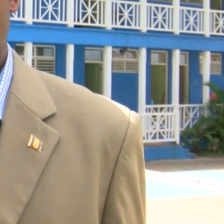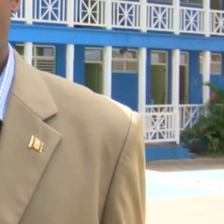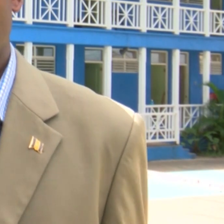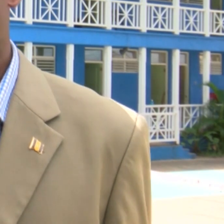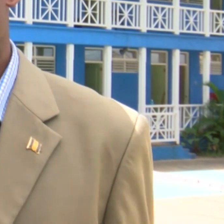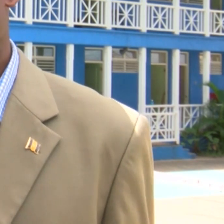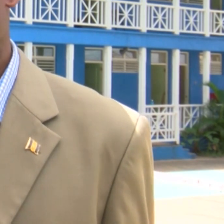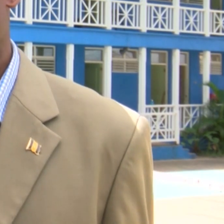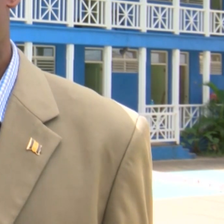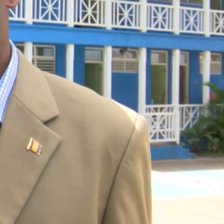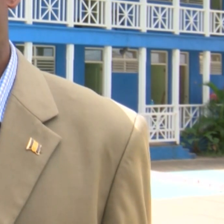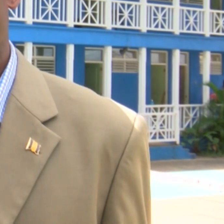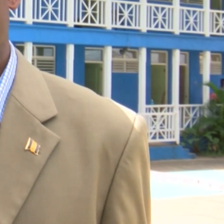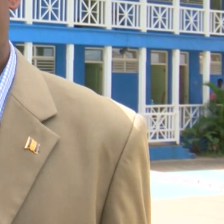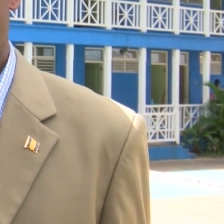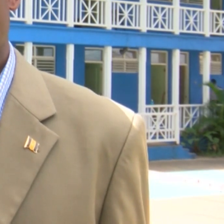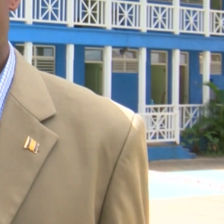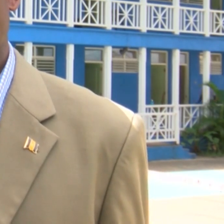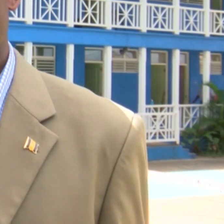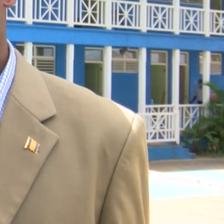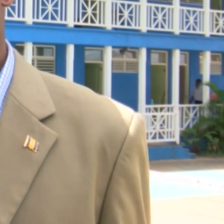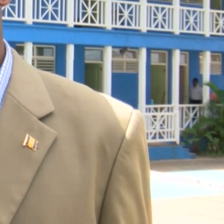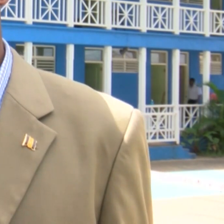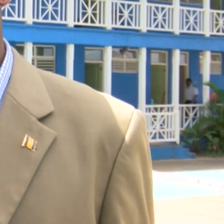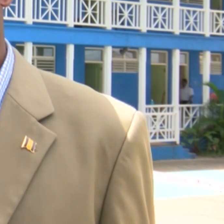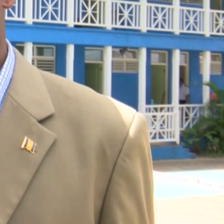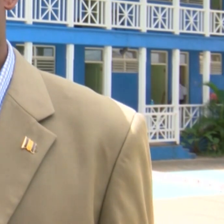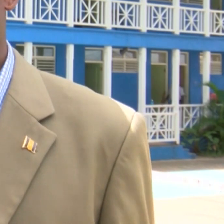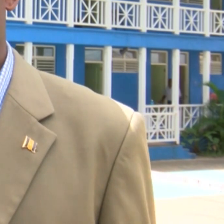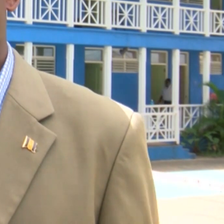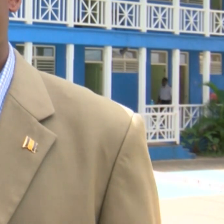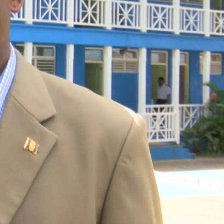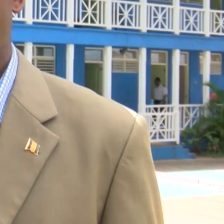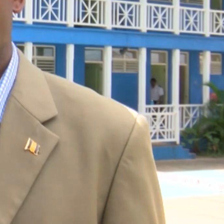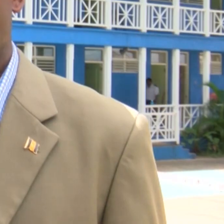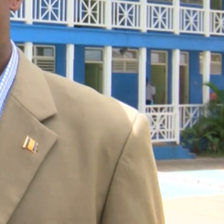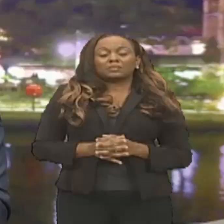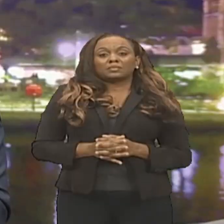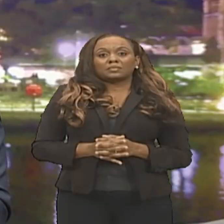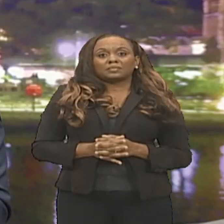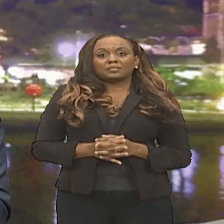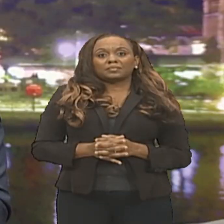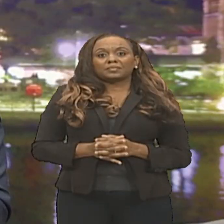not only your house that can be damaged or totally destroyed, it's your neighbors as well.